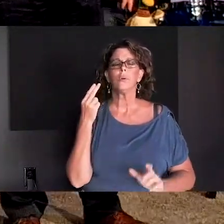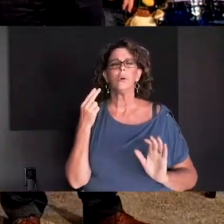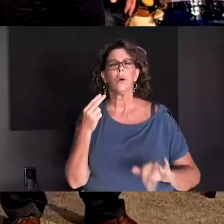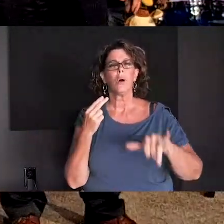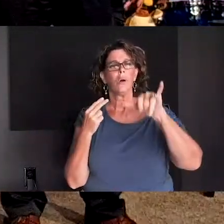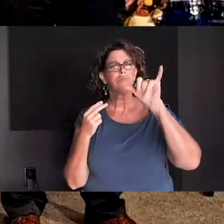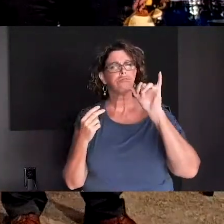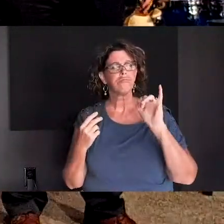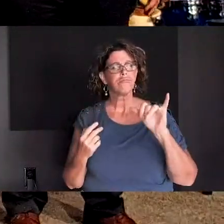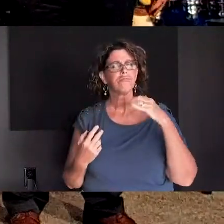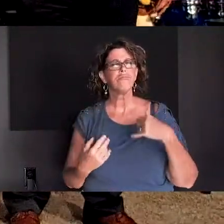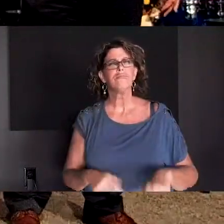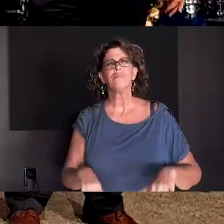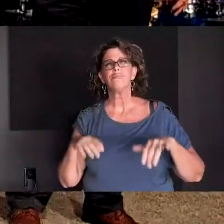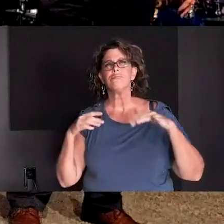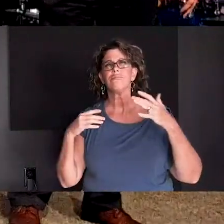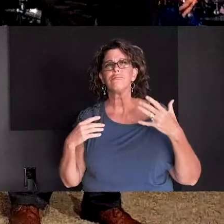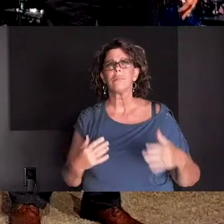Oh,